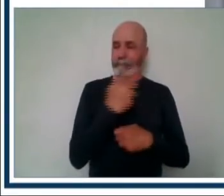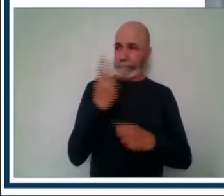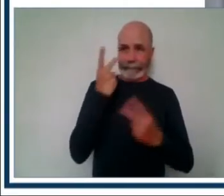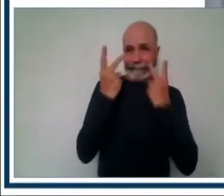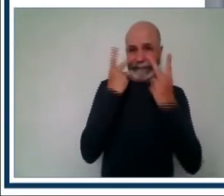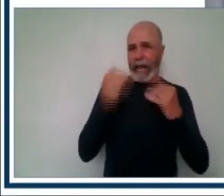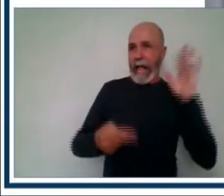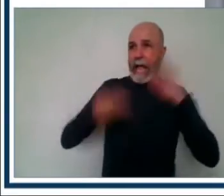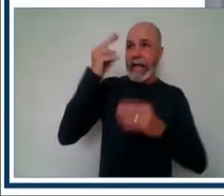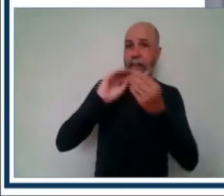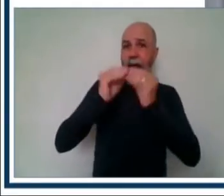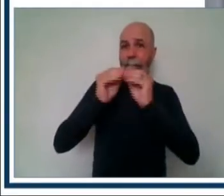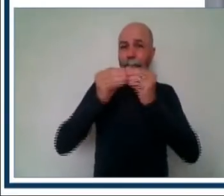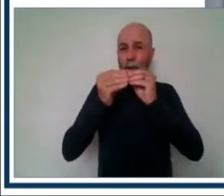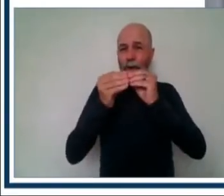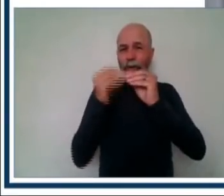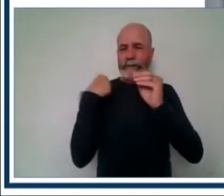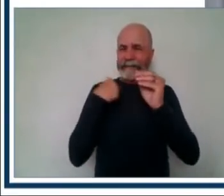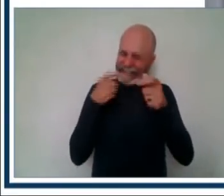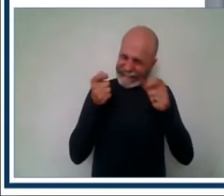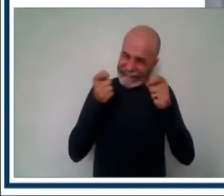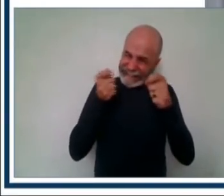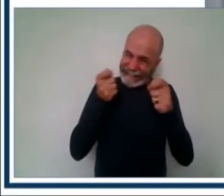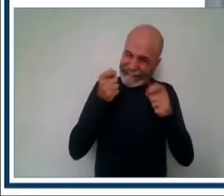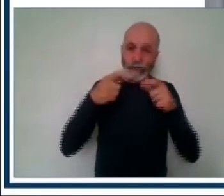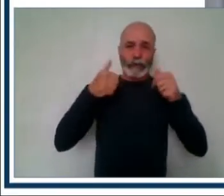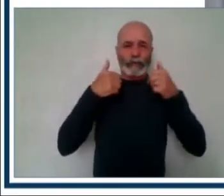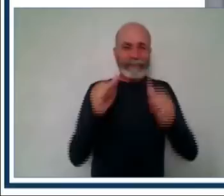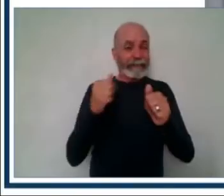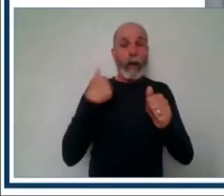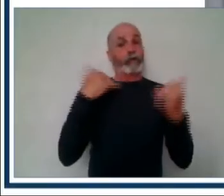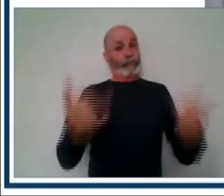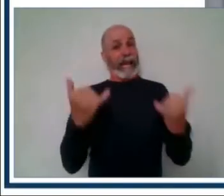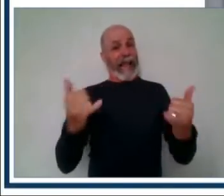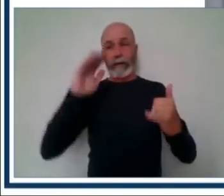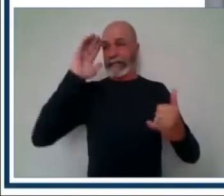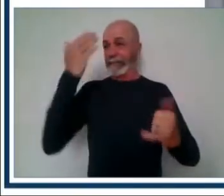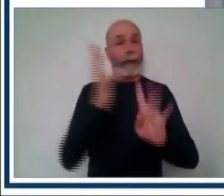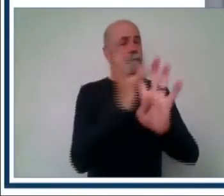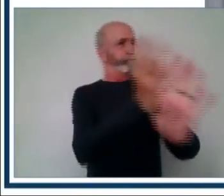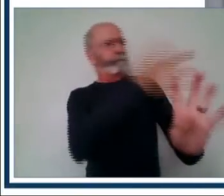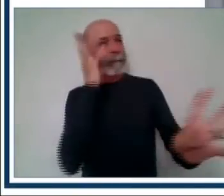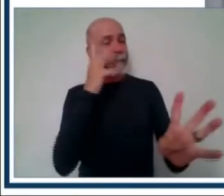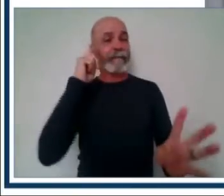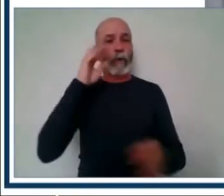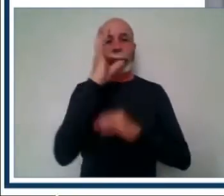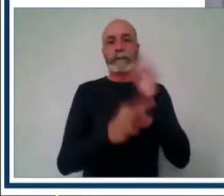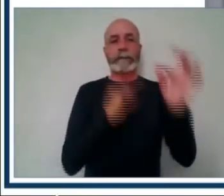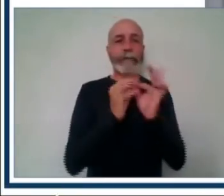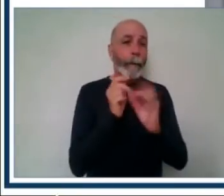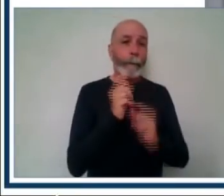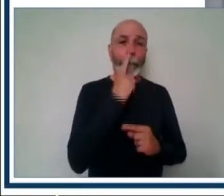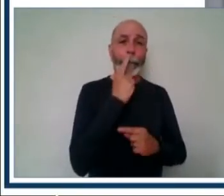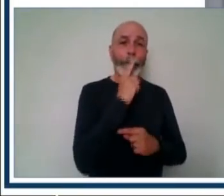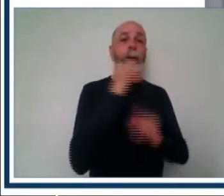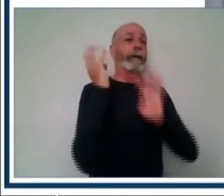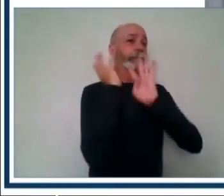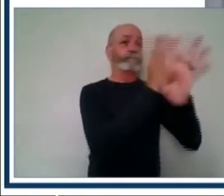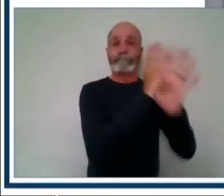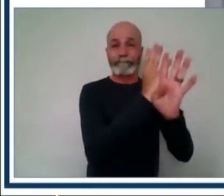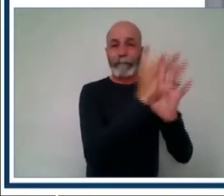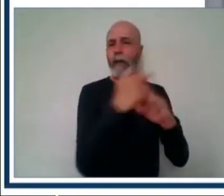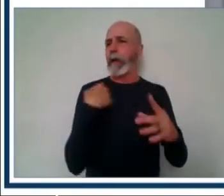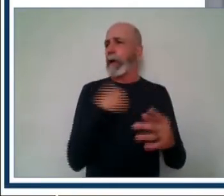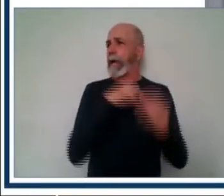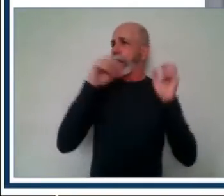that. You are coming out in record numbers to get tested. Those eligible are getting their vaccines. But this weekend